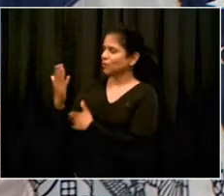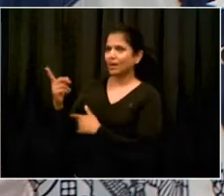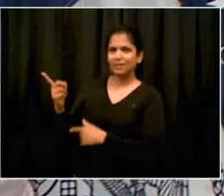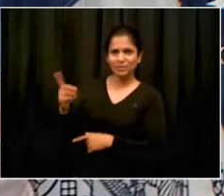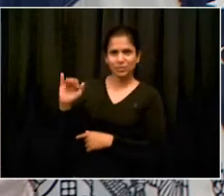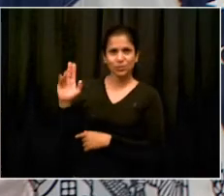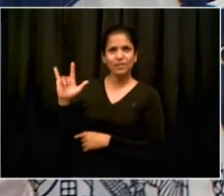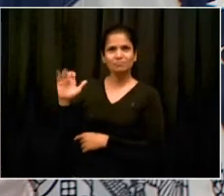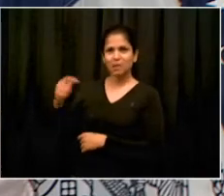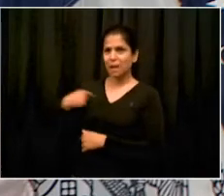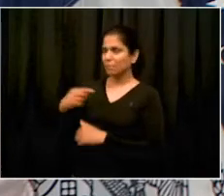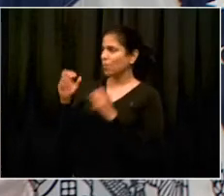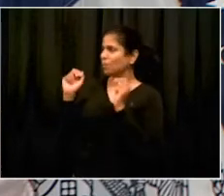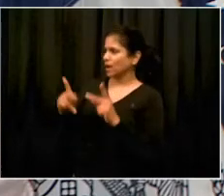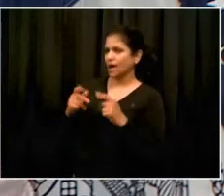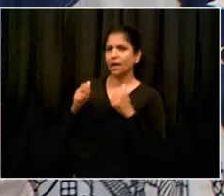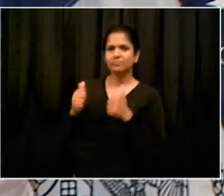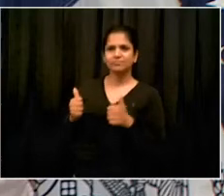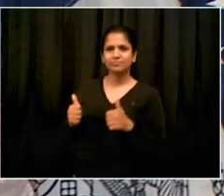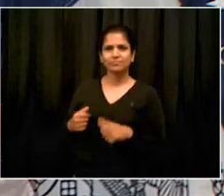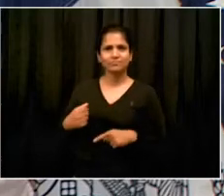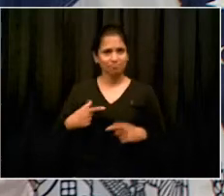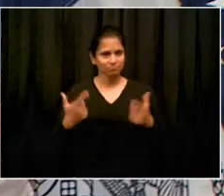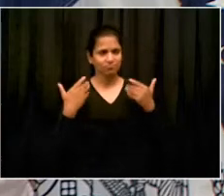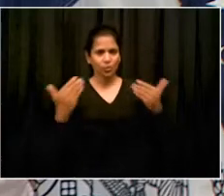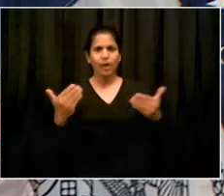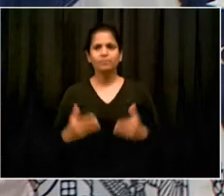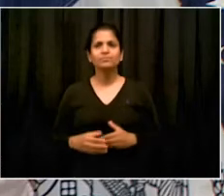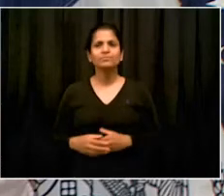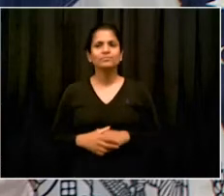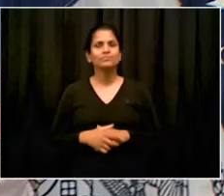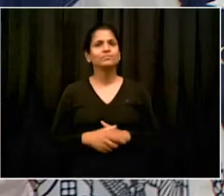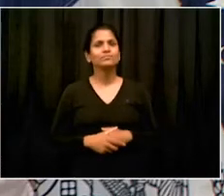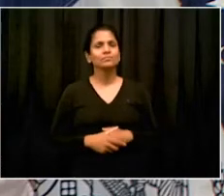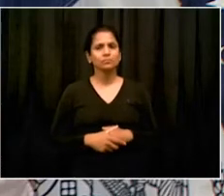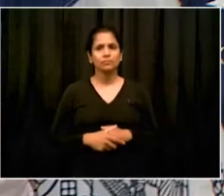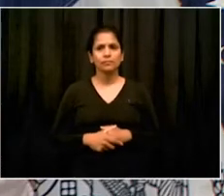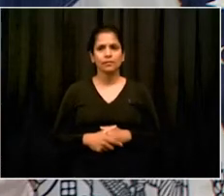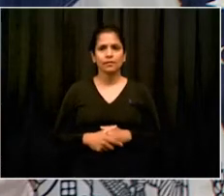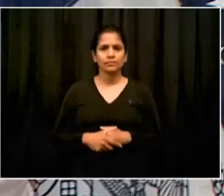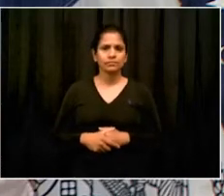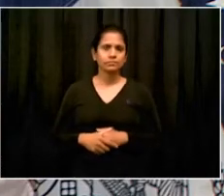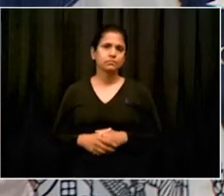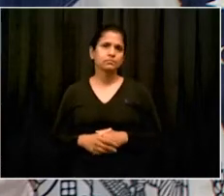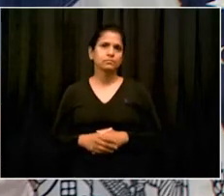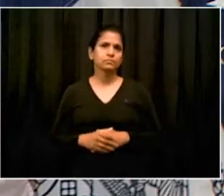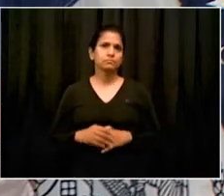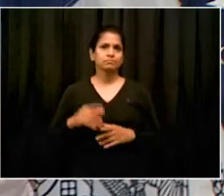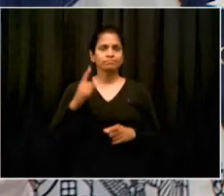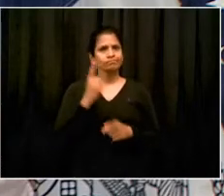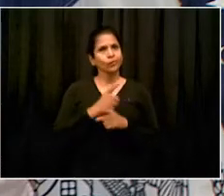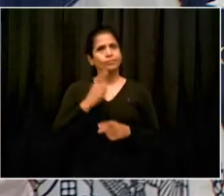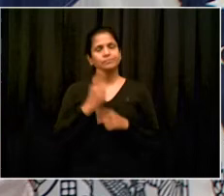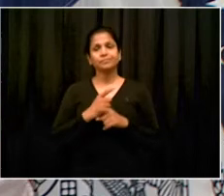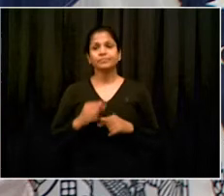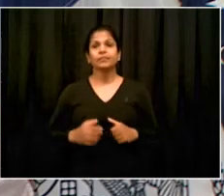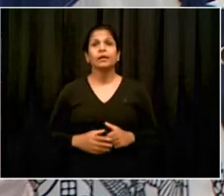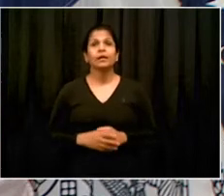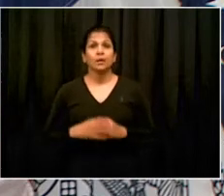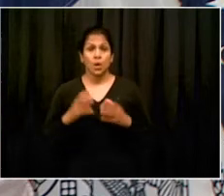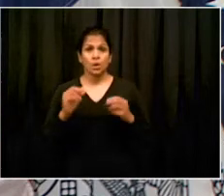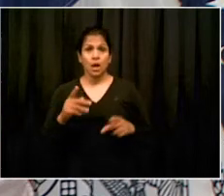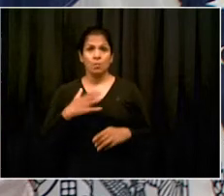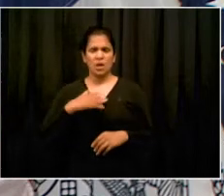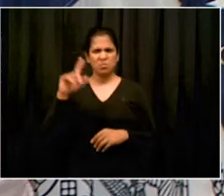our way through. How are you doing? Great, lot going on, yes. So my question to you and perhaps the health commissioner